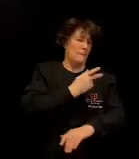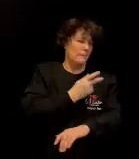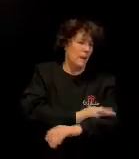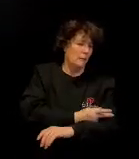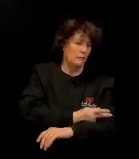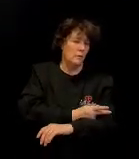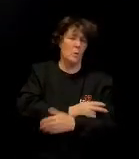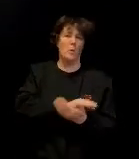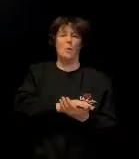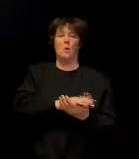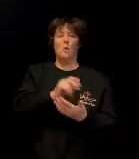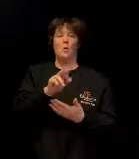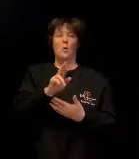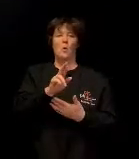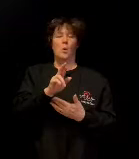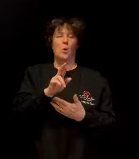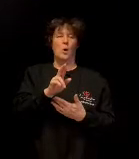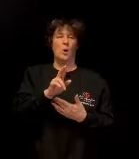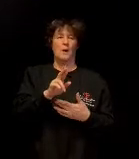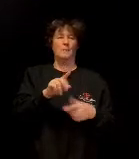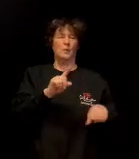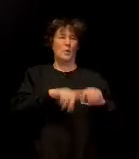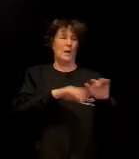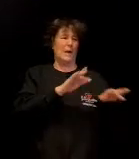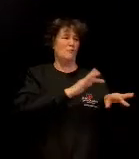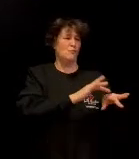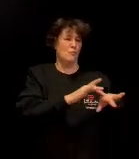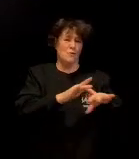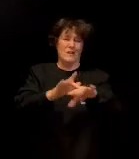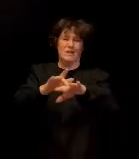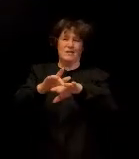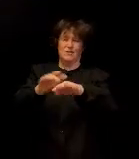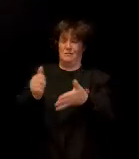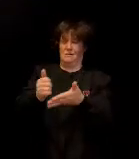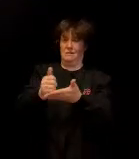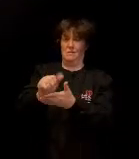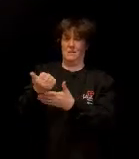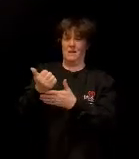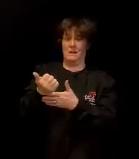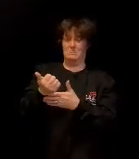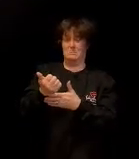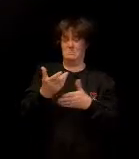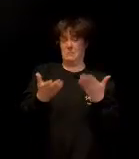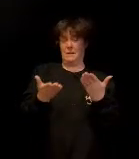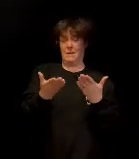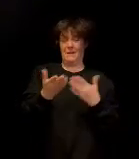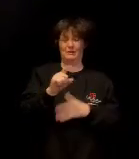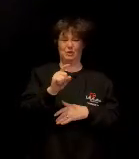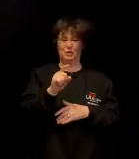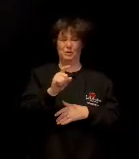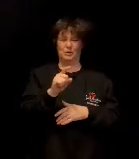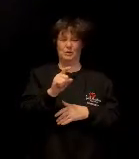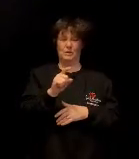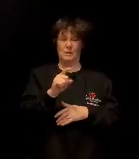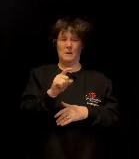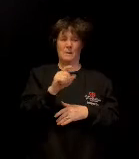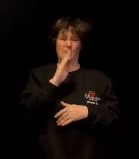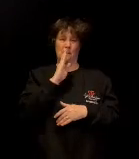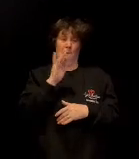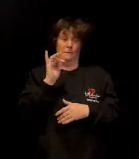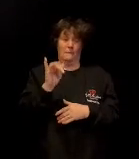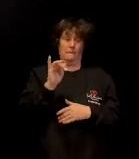very far reach into people's lives, so therefore you probably shouldn't be that